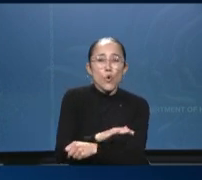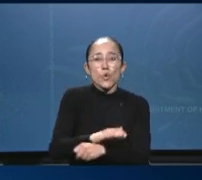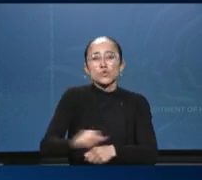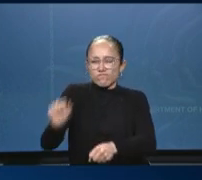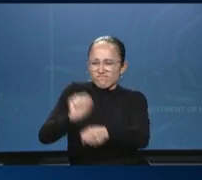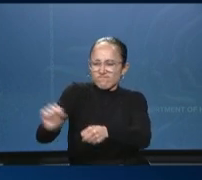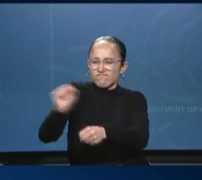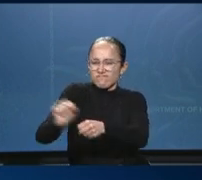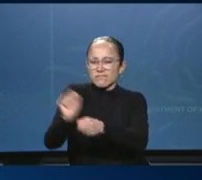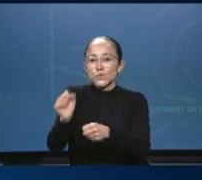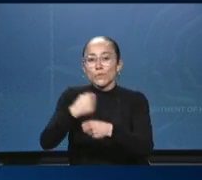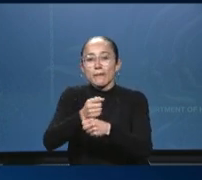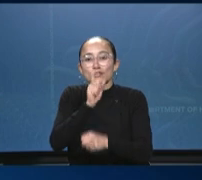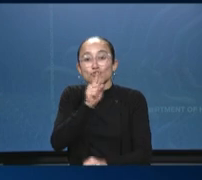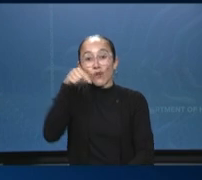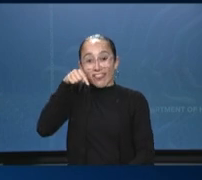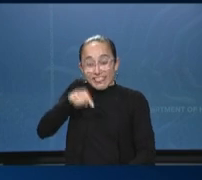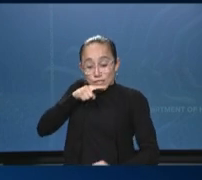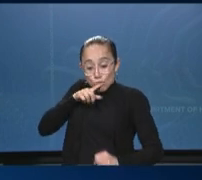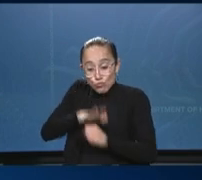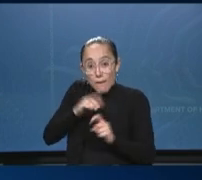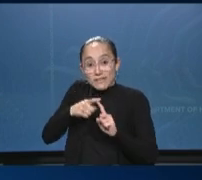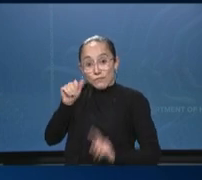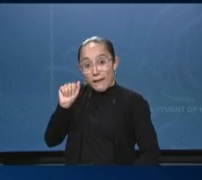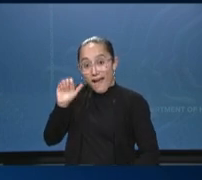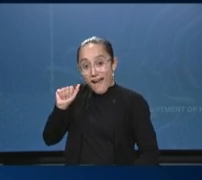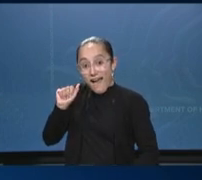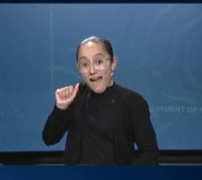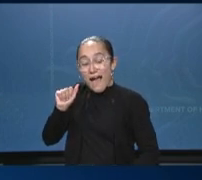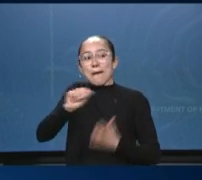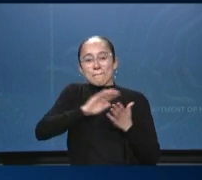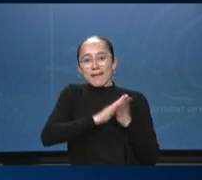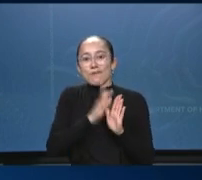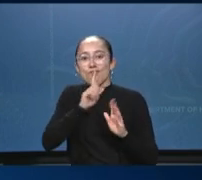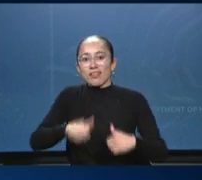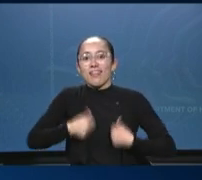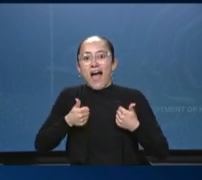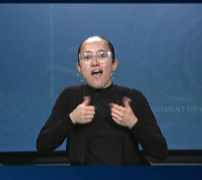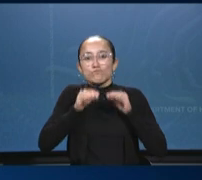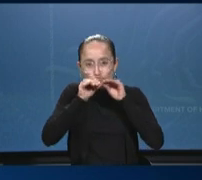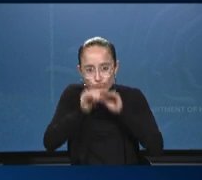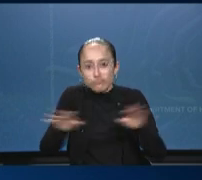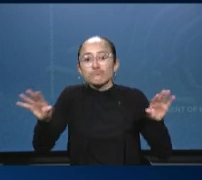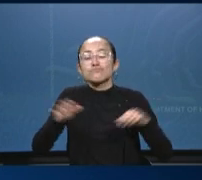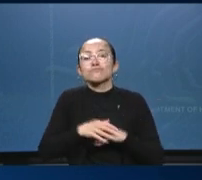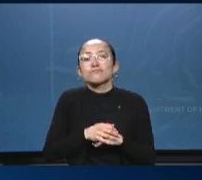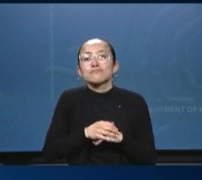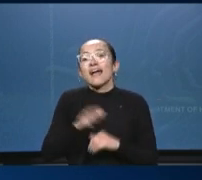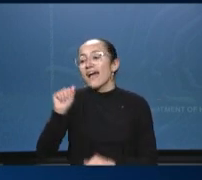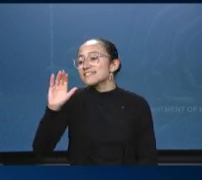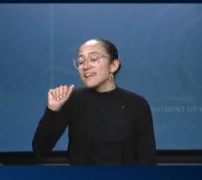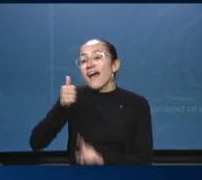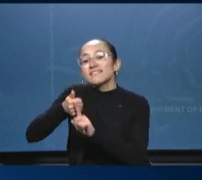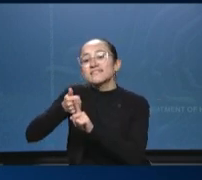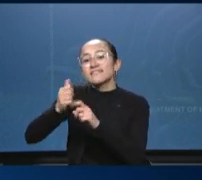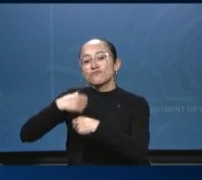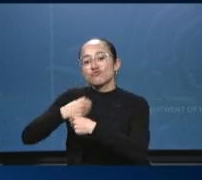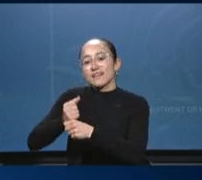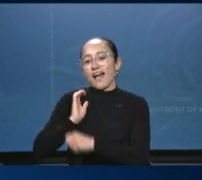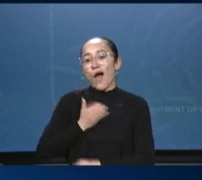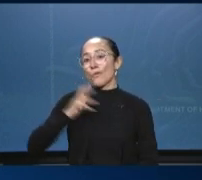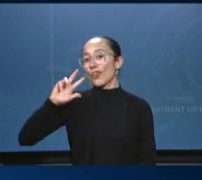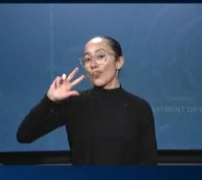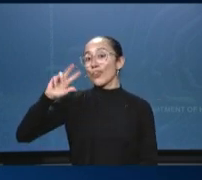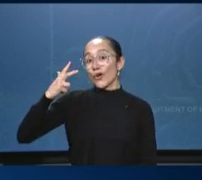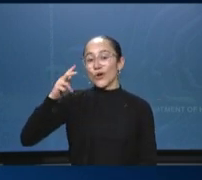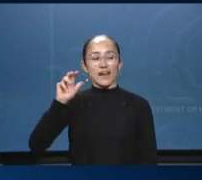the promise of the Affordable Care Act became a reality. The ACA created our third M in